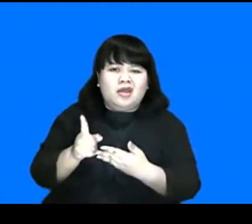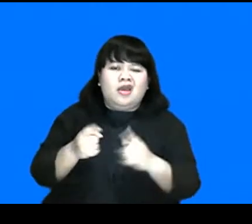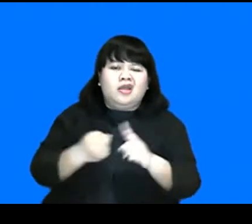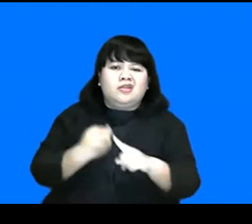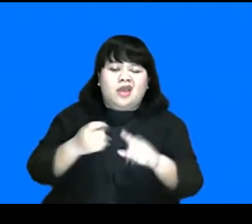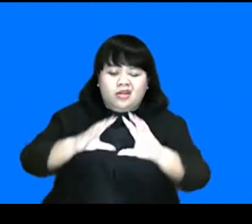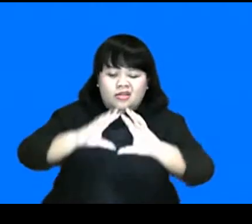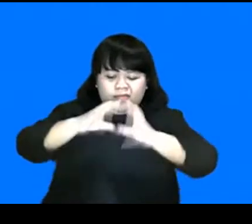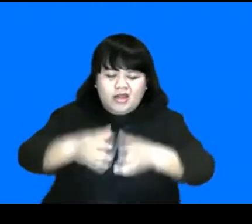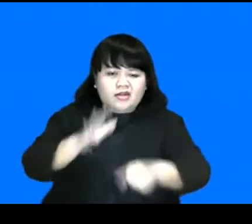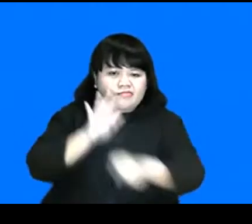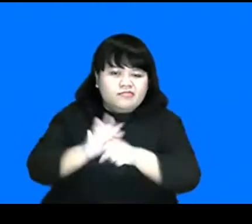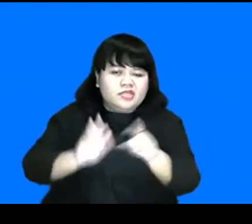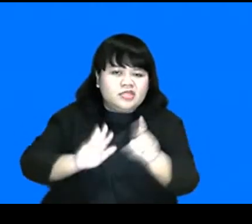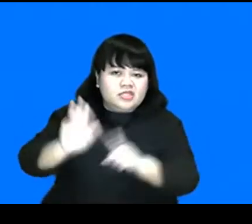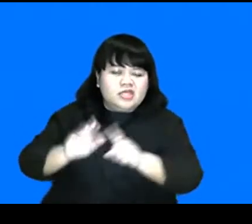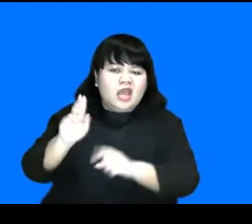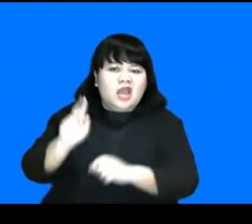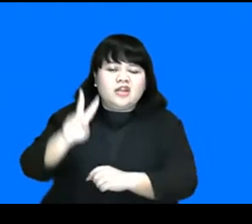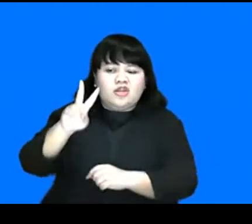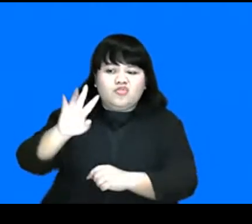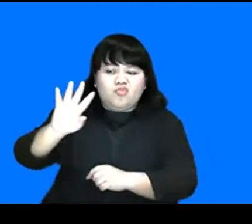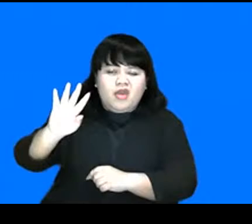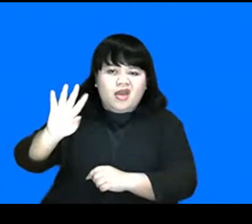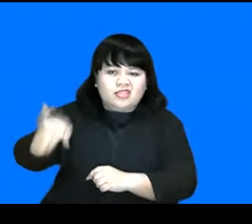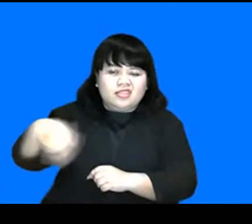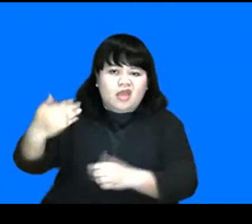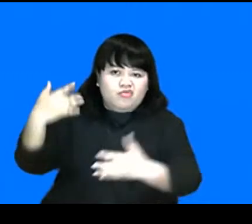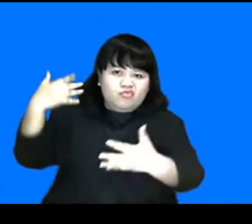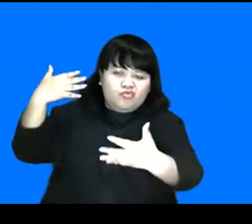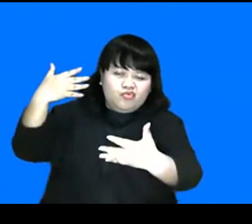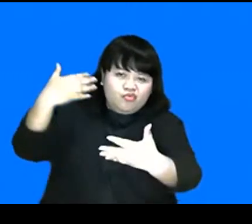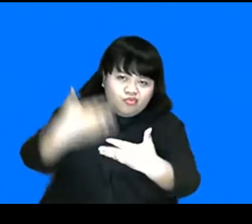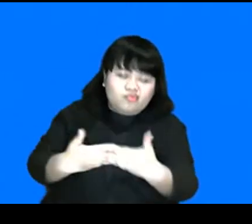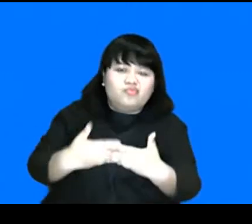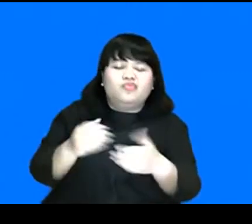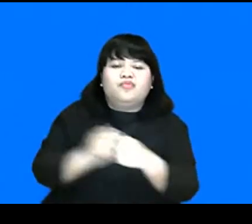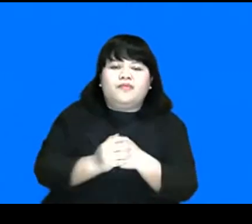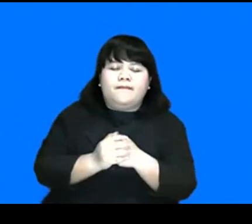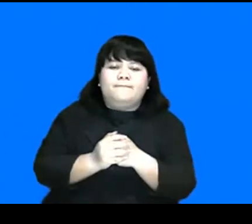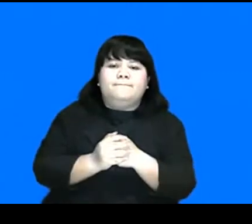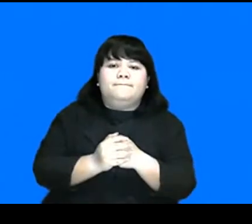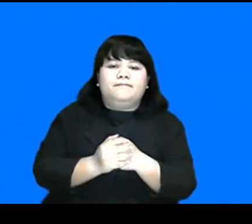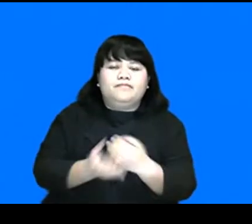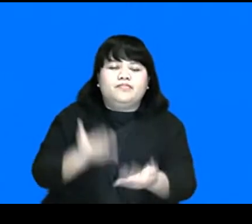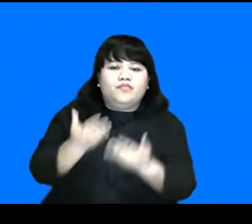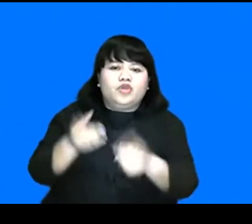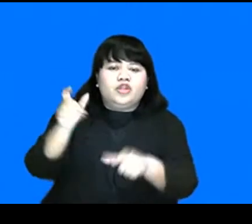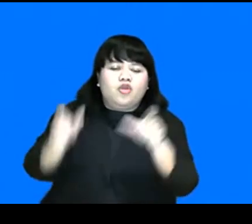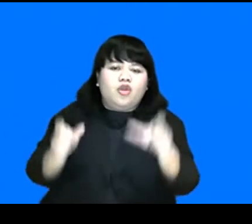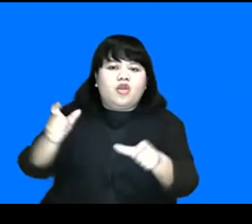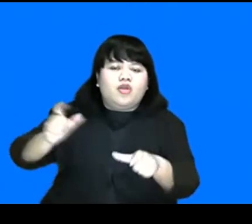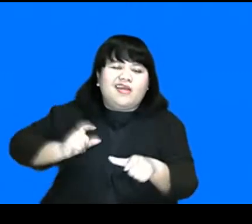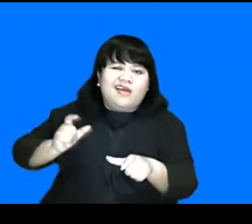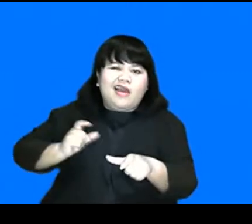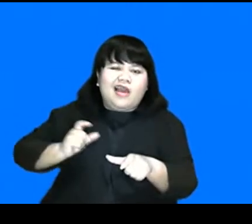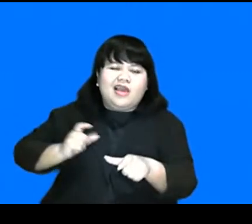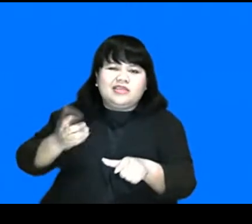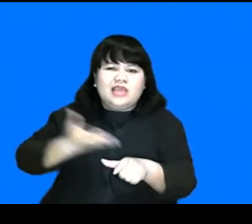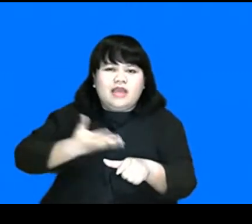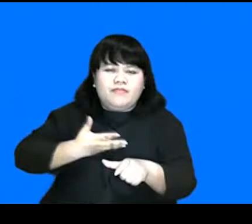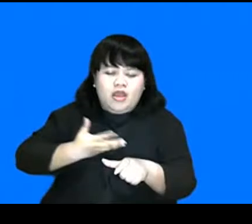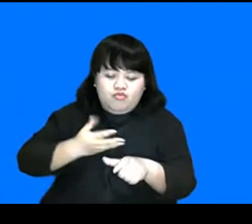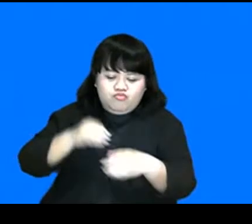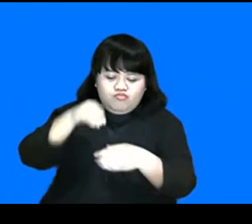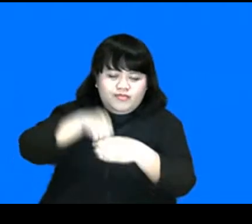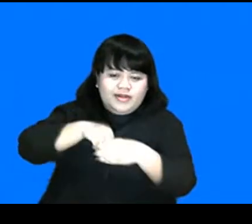and you do it one time, that's fine. That calmed the rich people down. But if you want to putting something year in, year out, tax them every